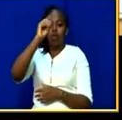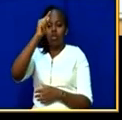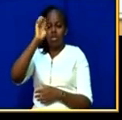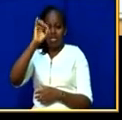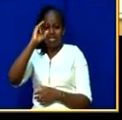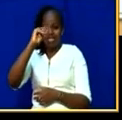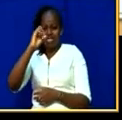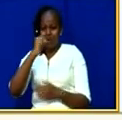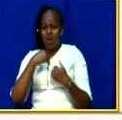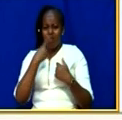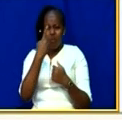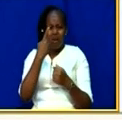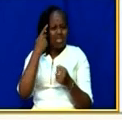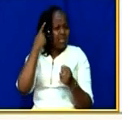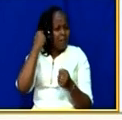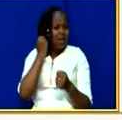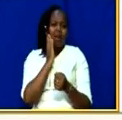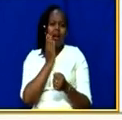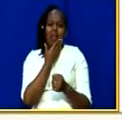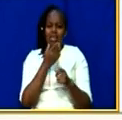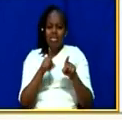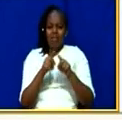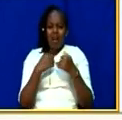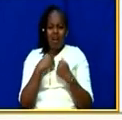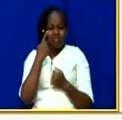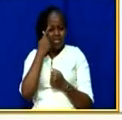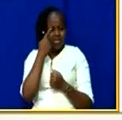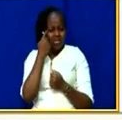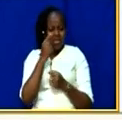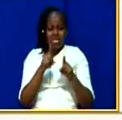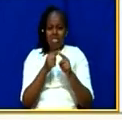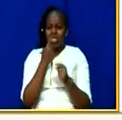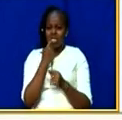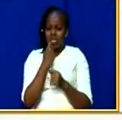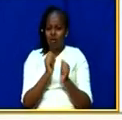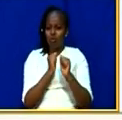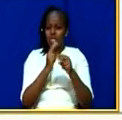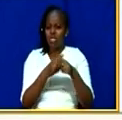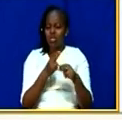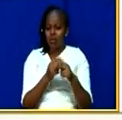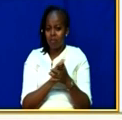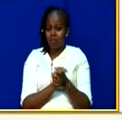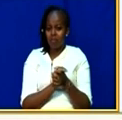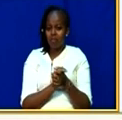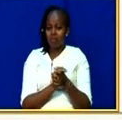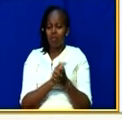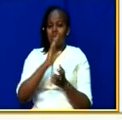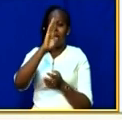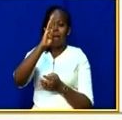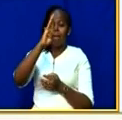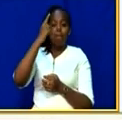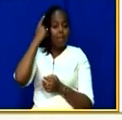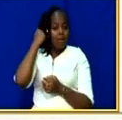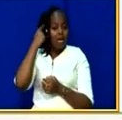black. Black And it had peas. an eye, a white eye. The black eye. And we call it the black eyed peas.